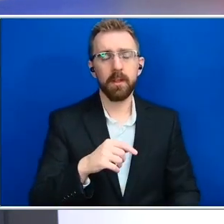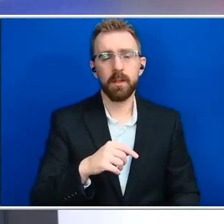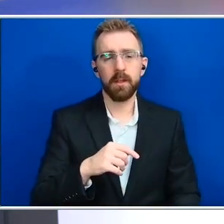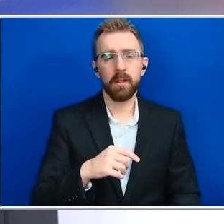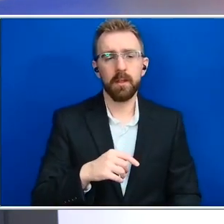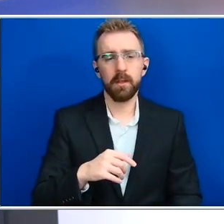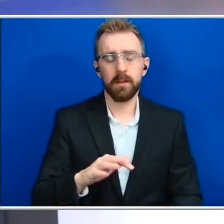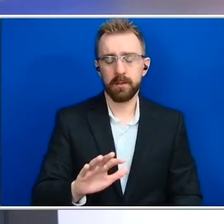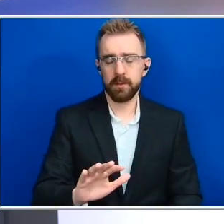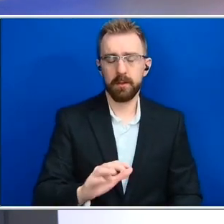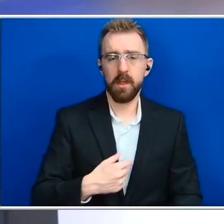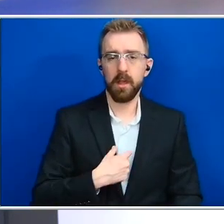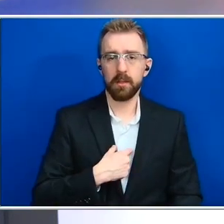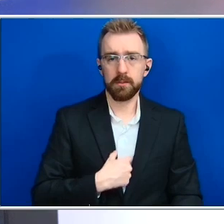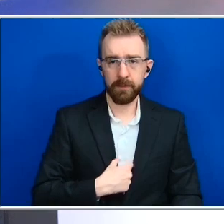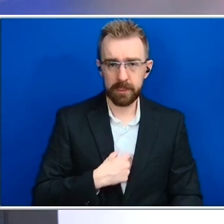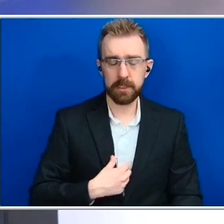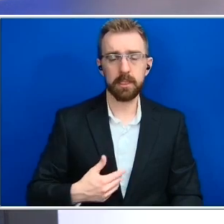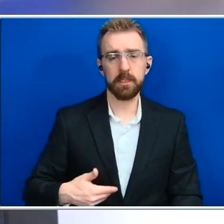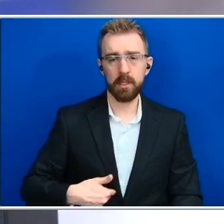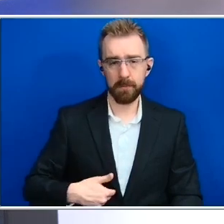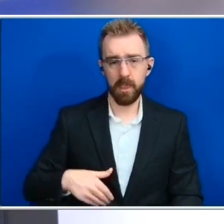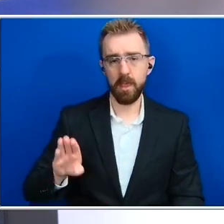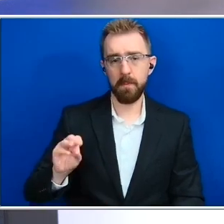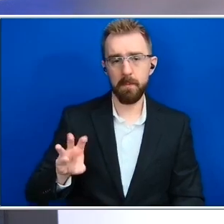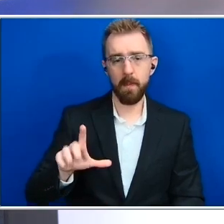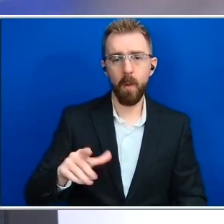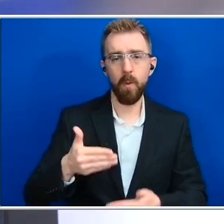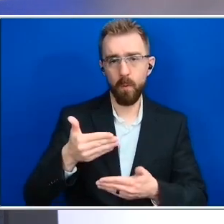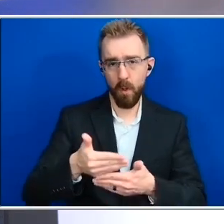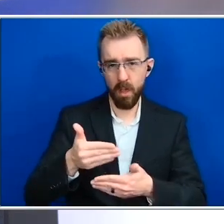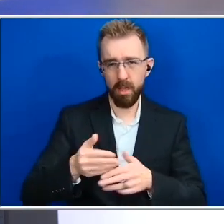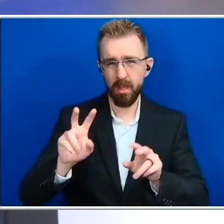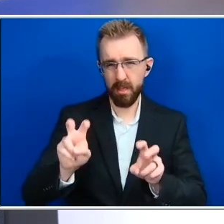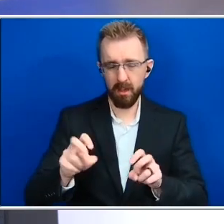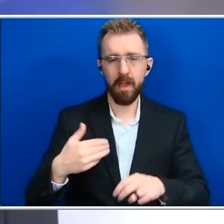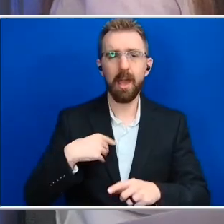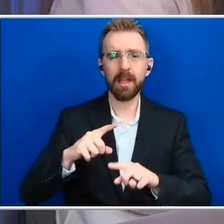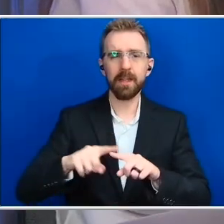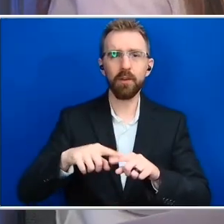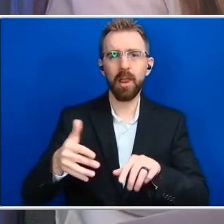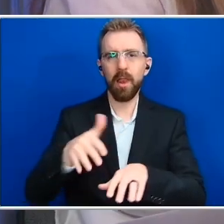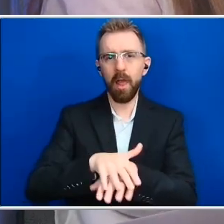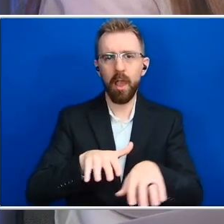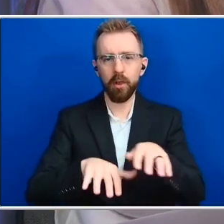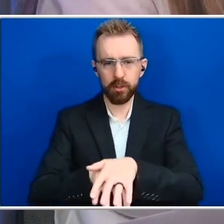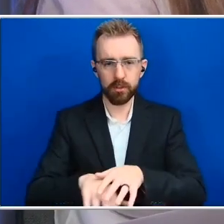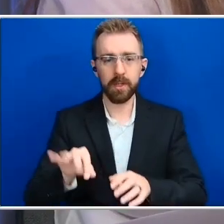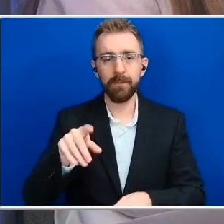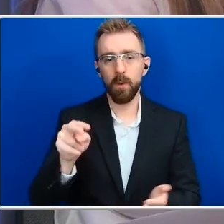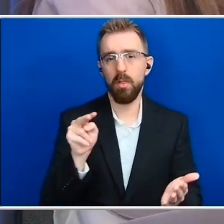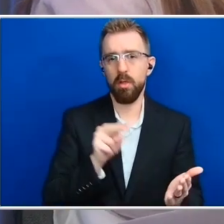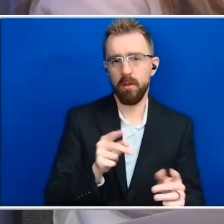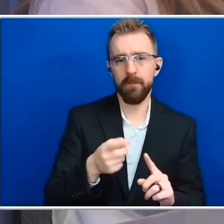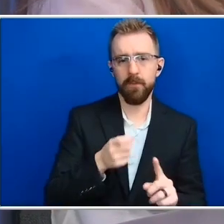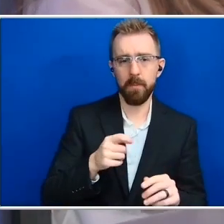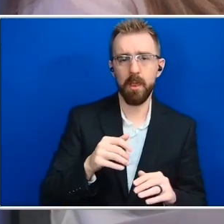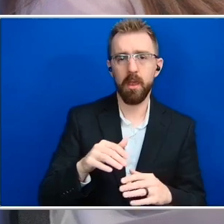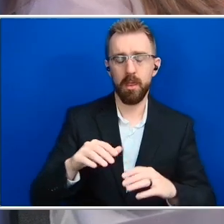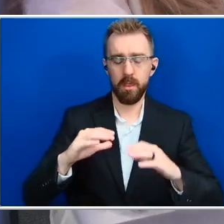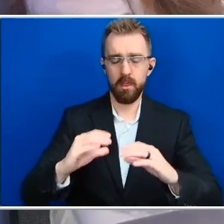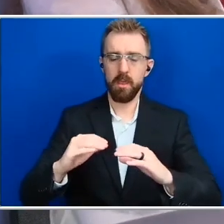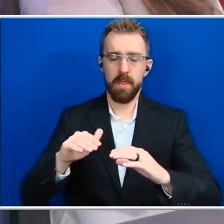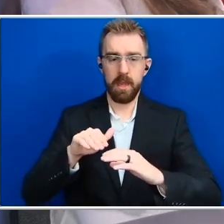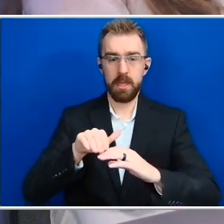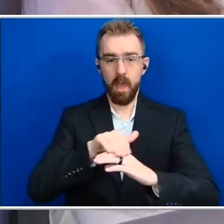esophagus, stomach, and bowel wall has different layers. Therefore, if you look at it from the top, it's where